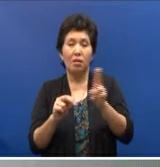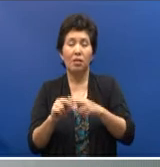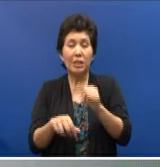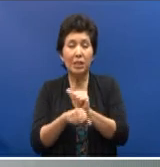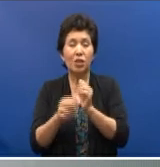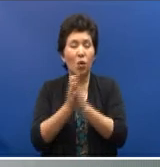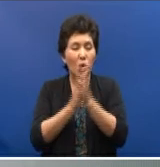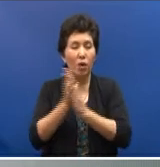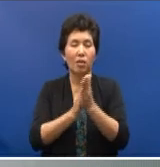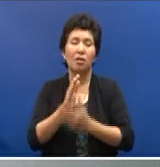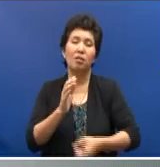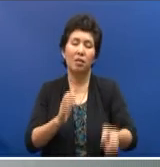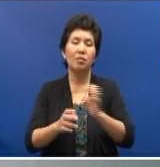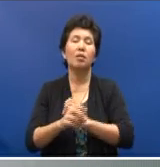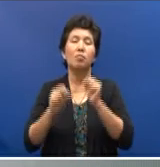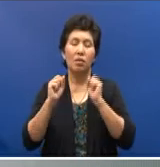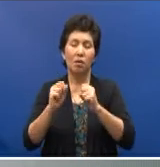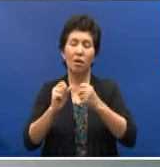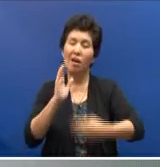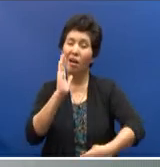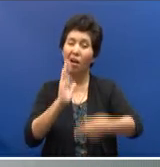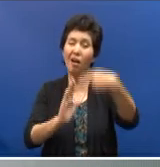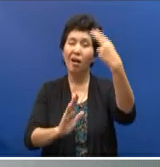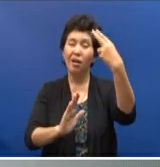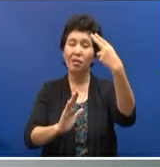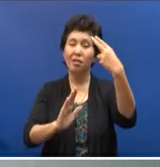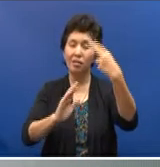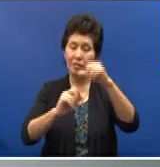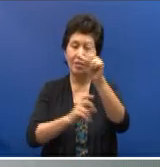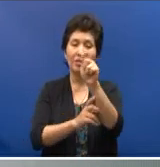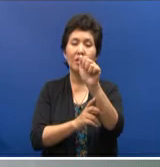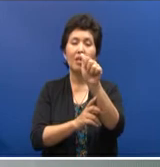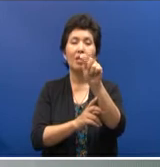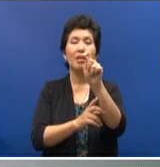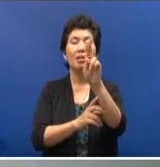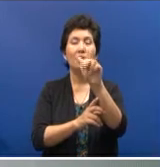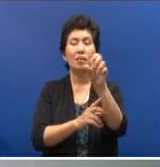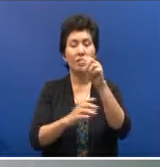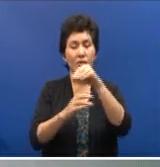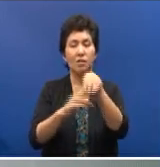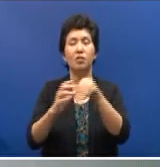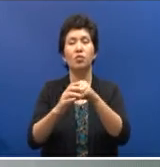their lot, okay, and they may achieve a higher status in society.